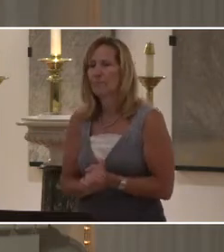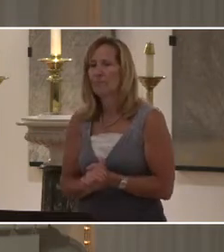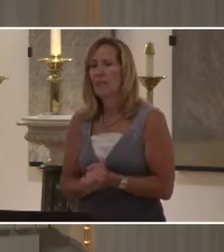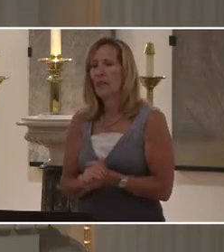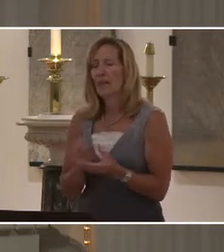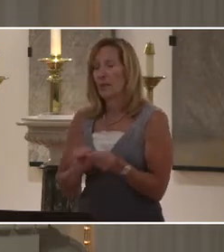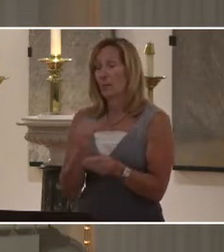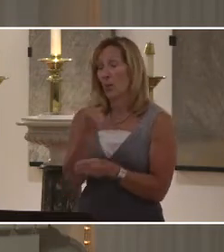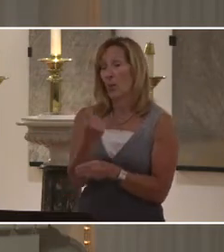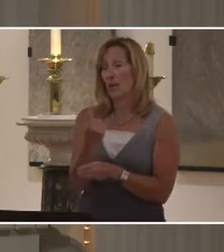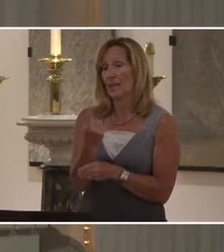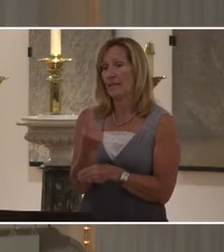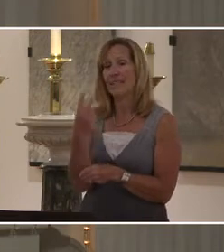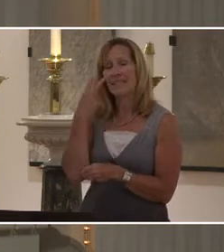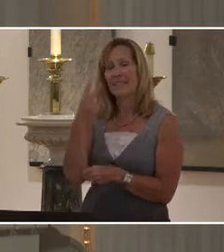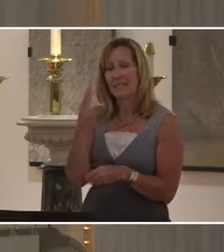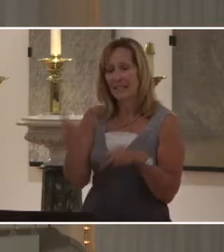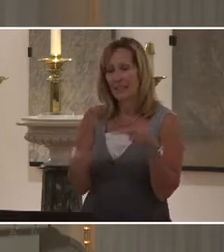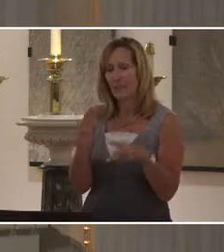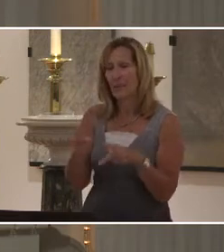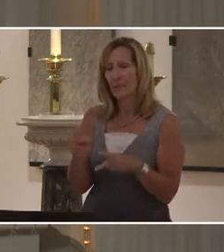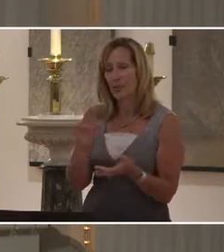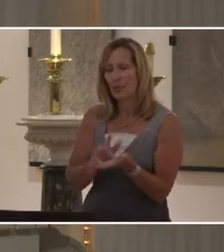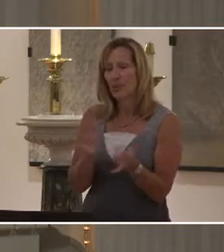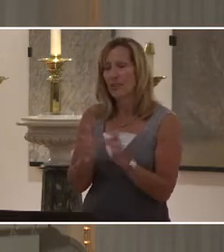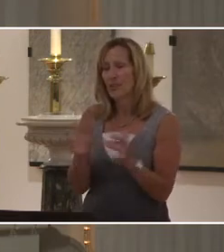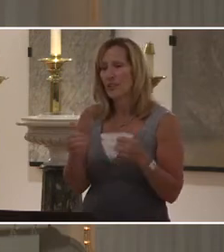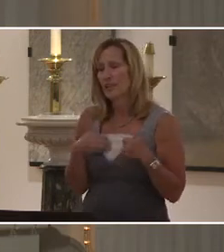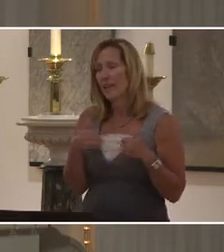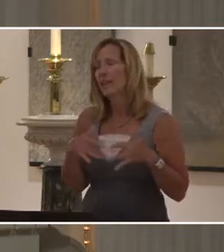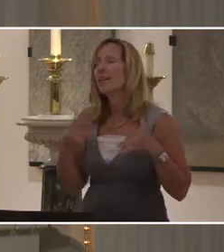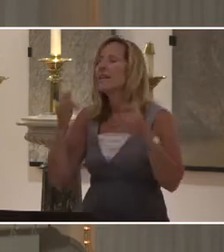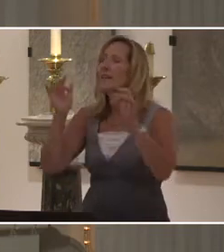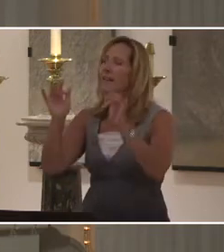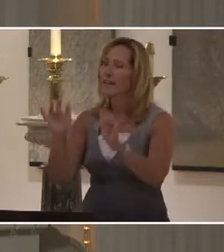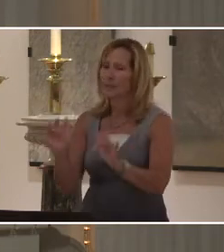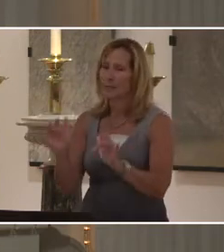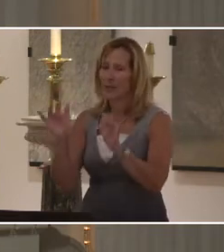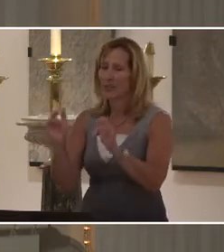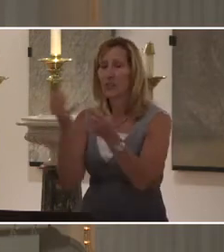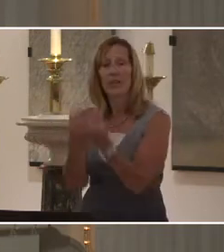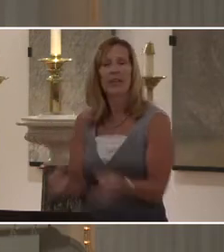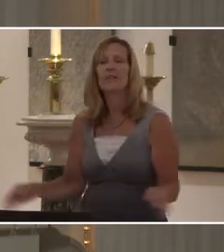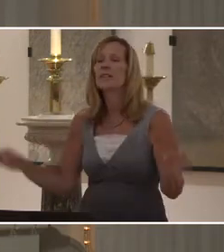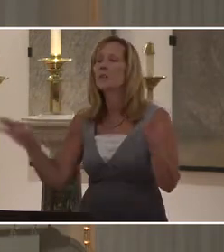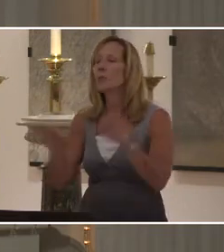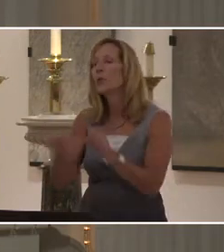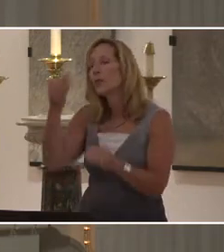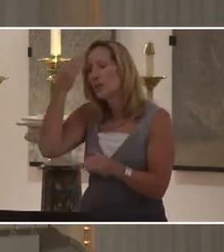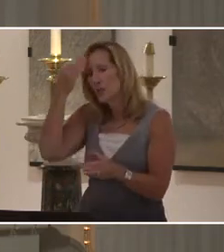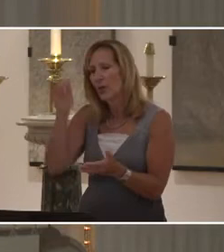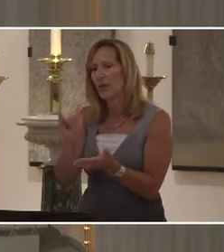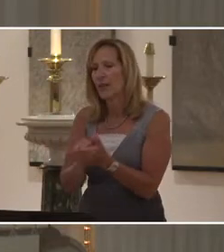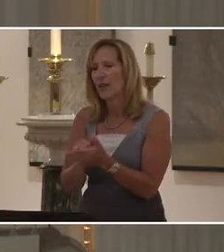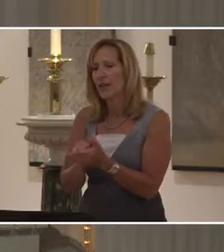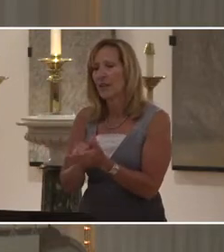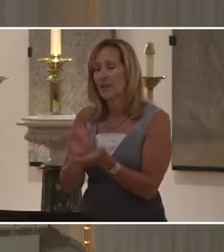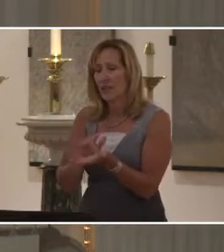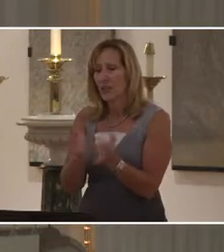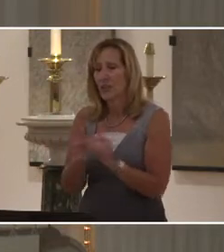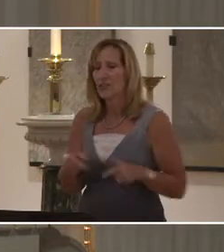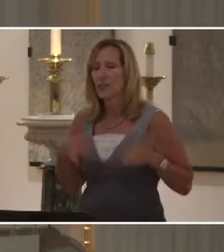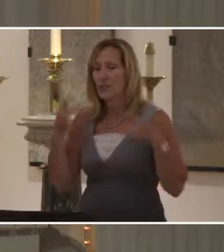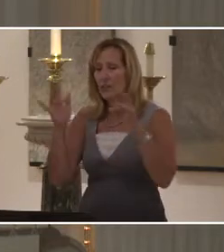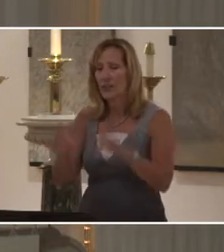So, number one, seeing the crowds, Jesus had compassion on them. It's important to note that his compassion did